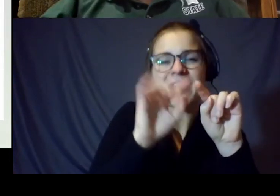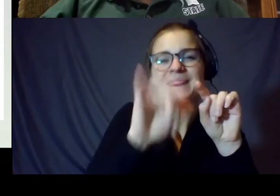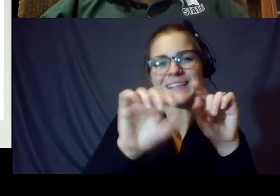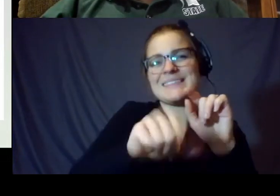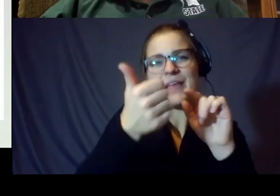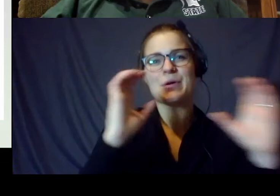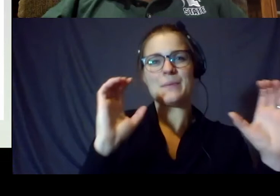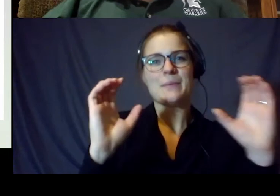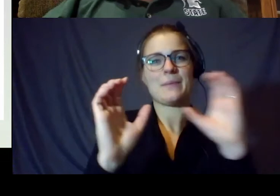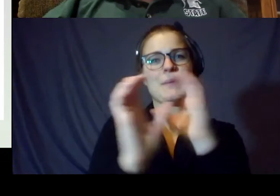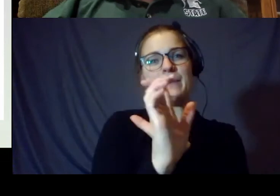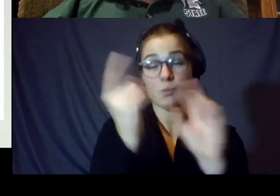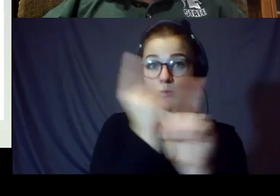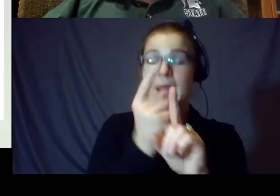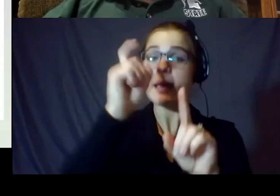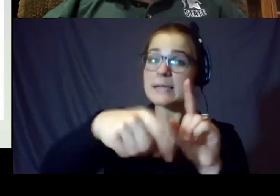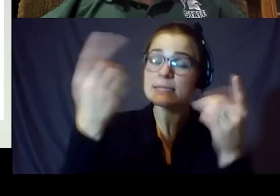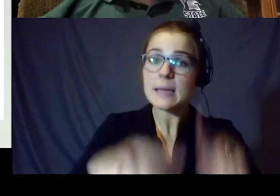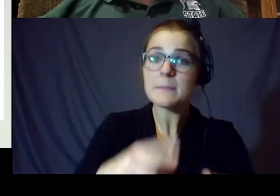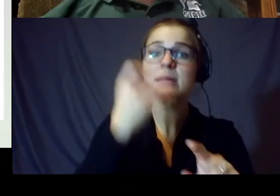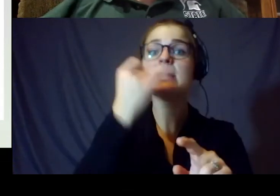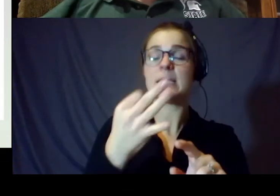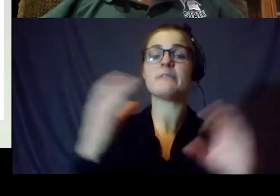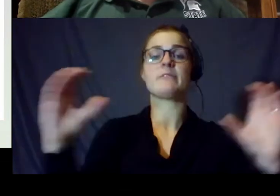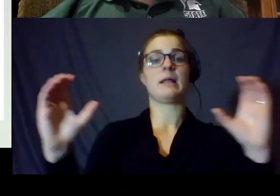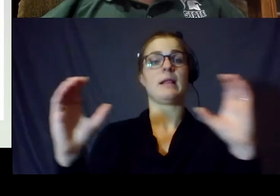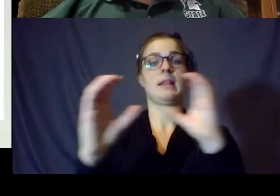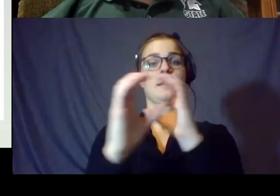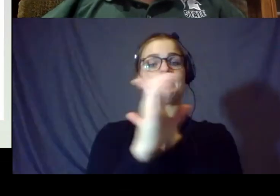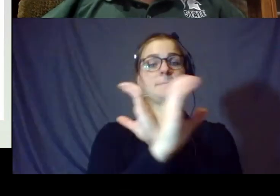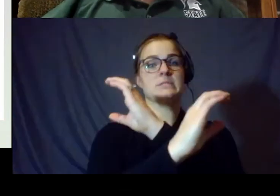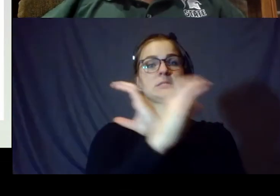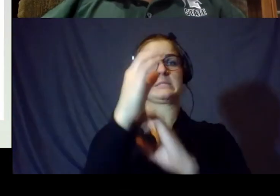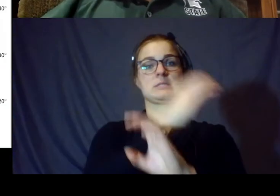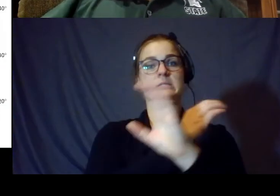which has to happen, right? If it's an eclipsing binary, these both have to be there.